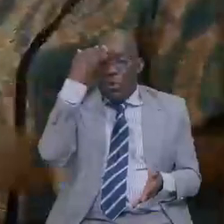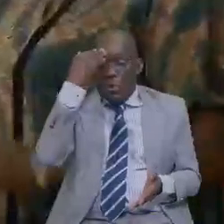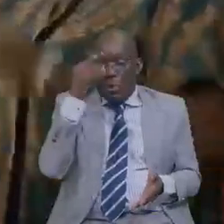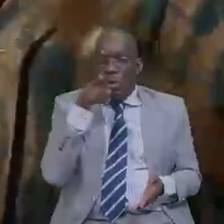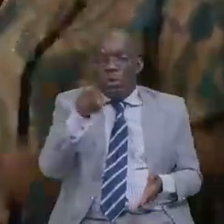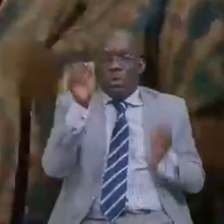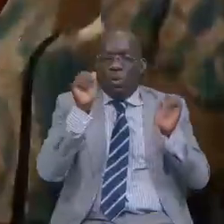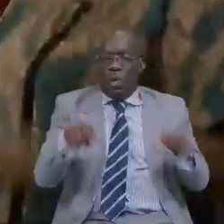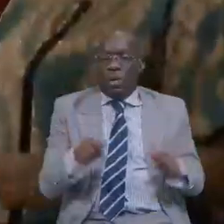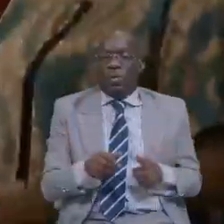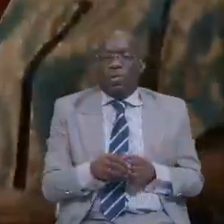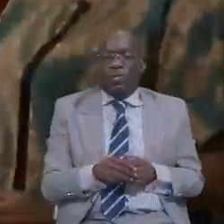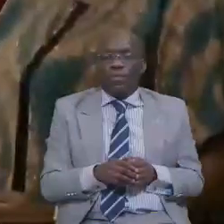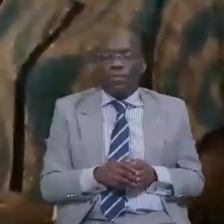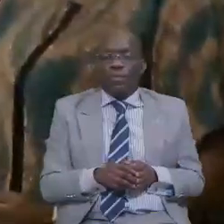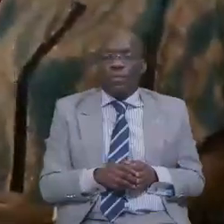can.